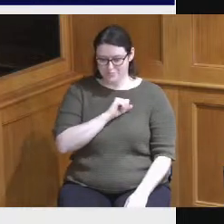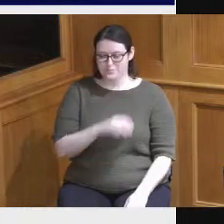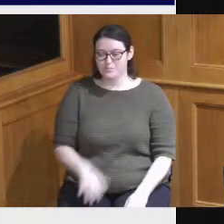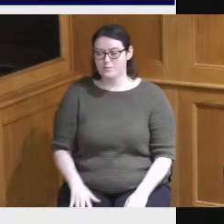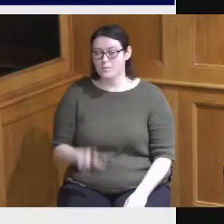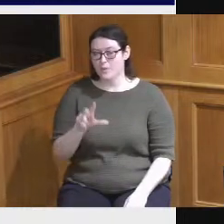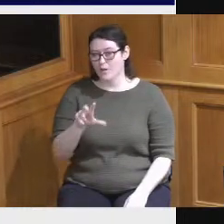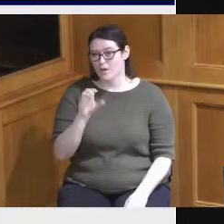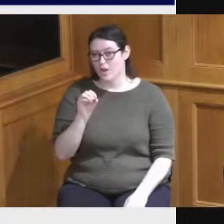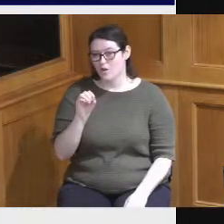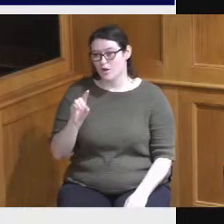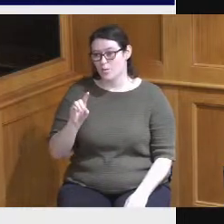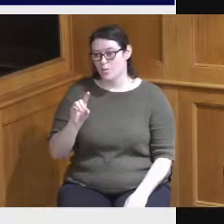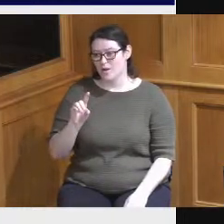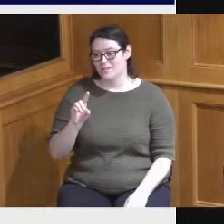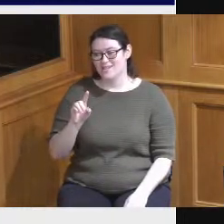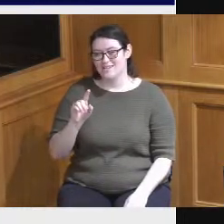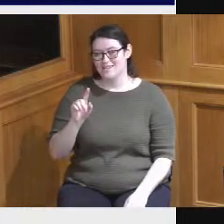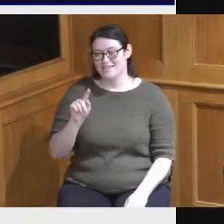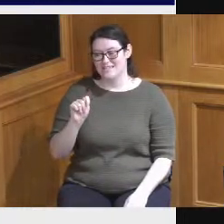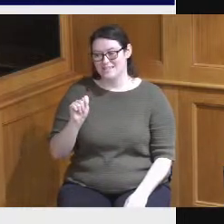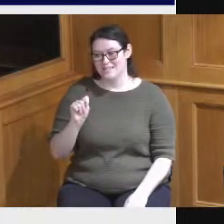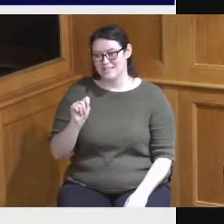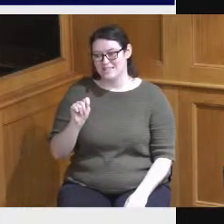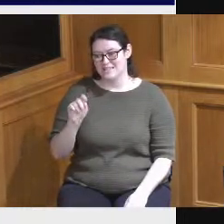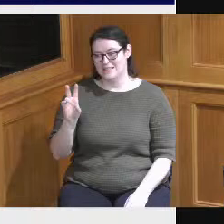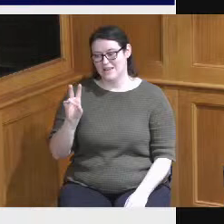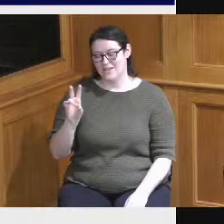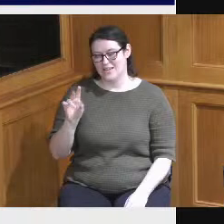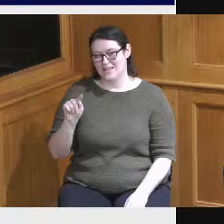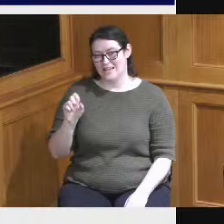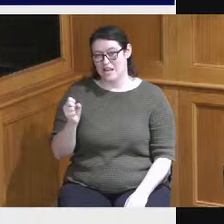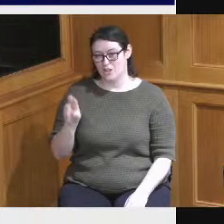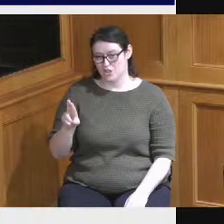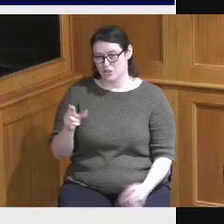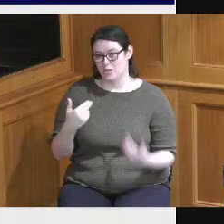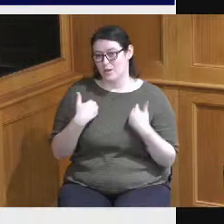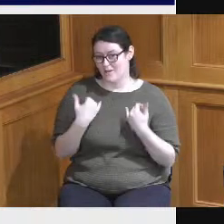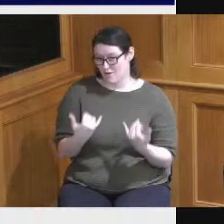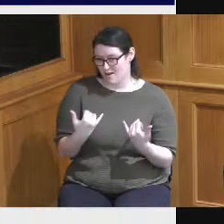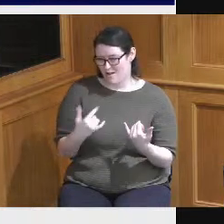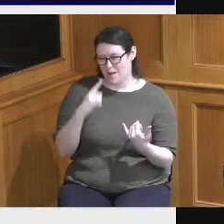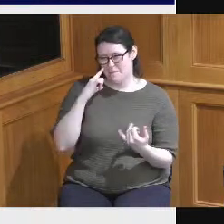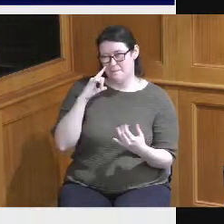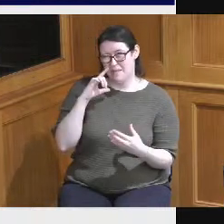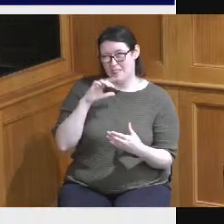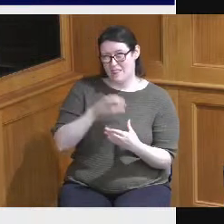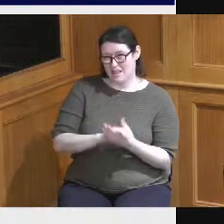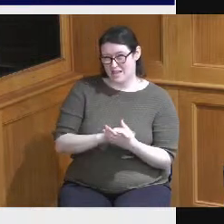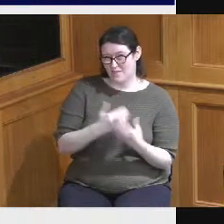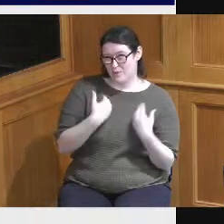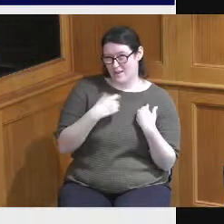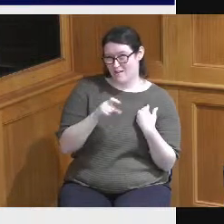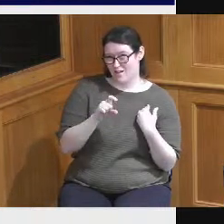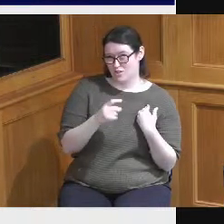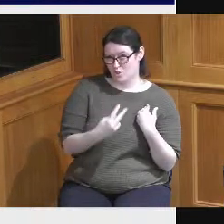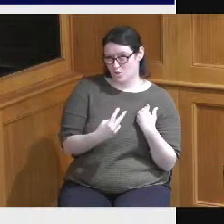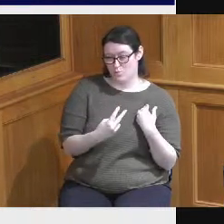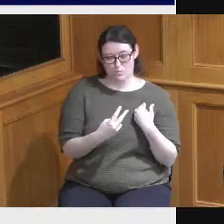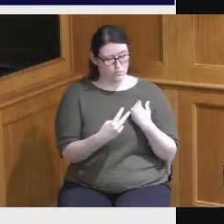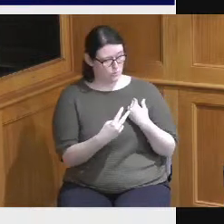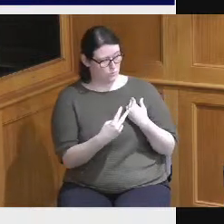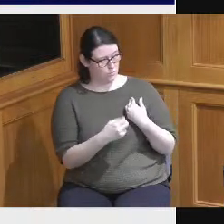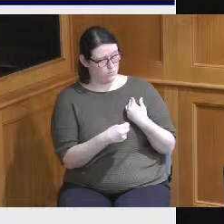301 T7 tasers. That's what we have right now. I believe we have X2s. We have